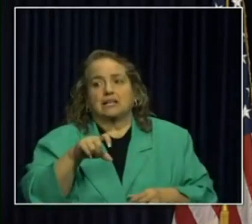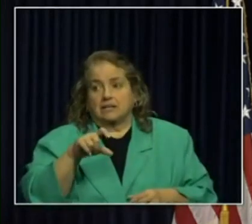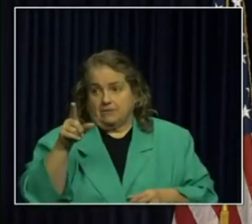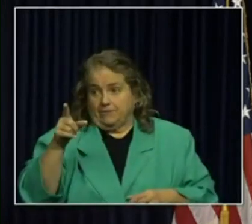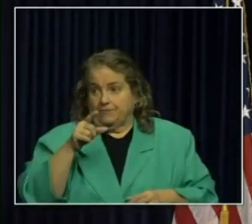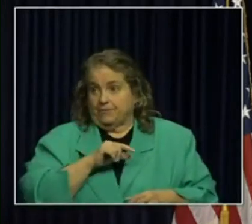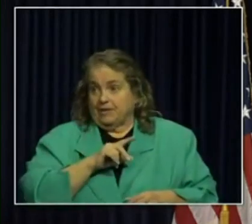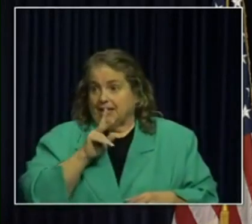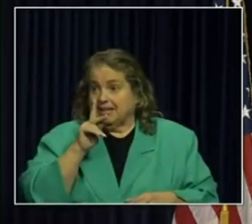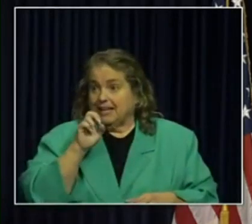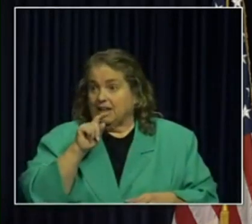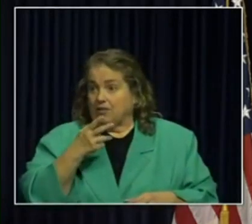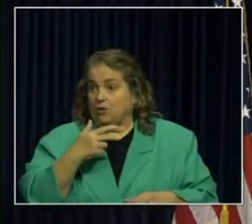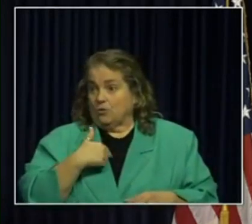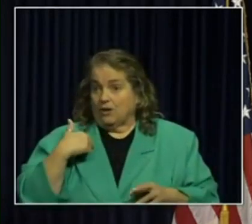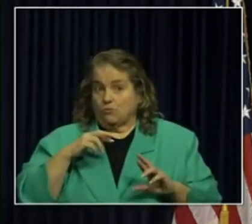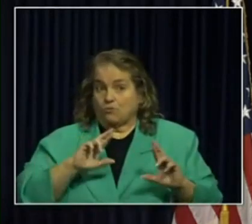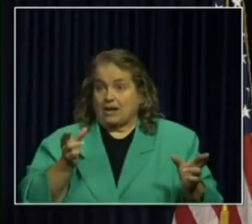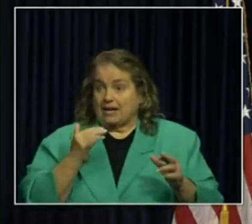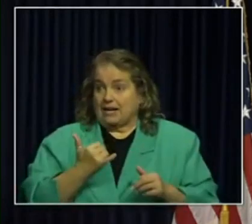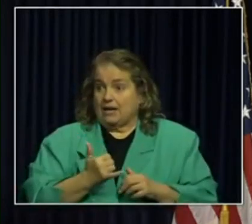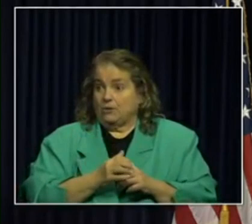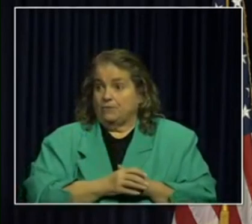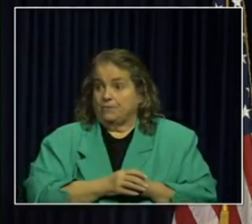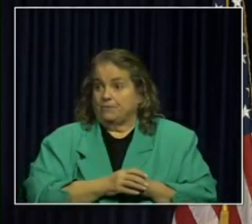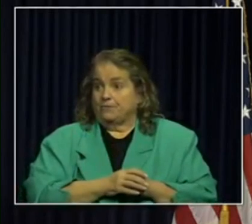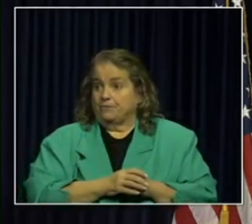ready for a little bit of that social media, Kenneth?